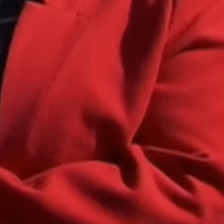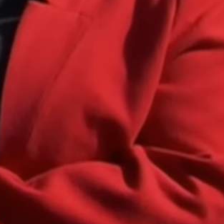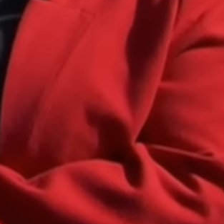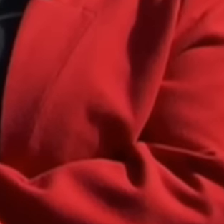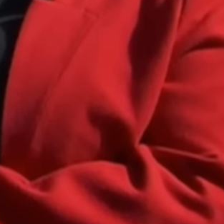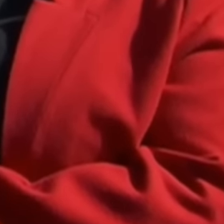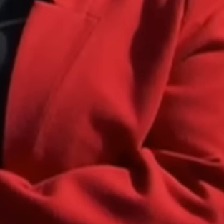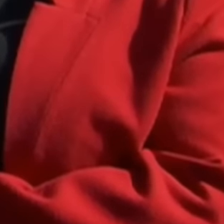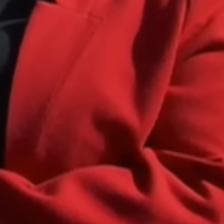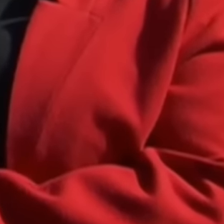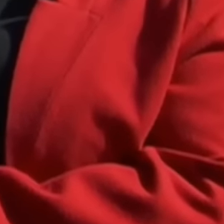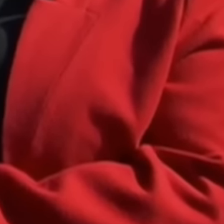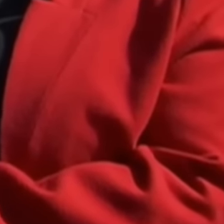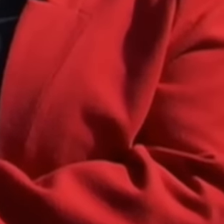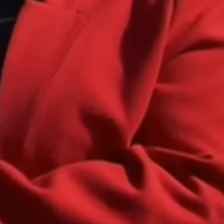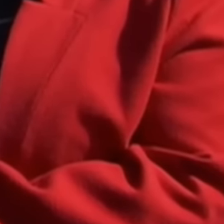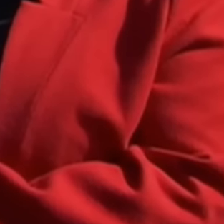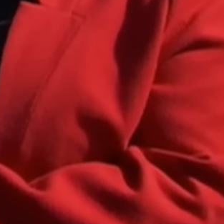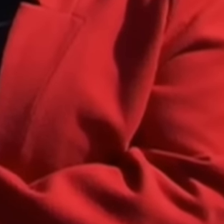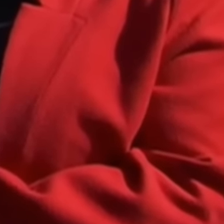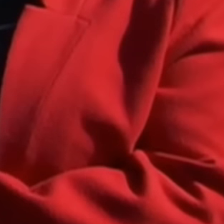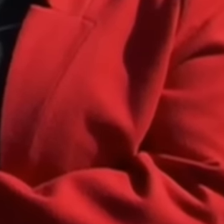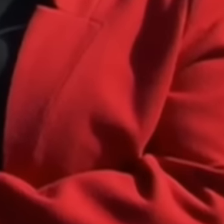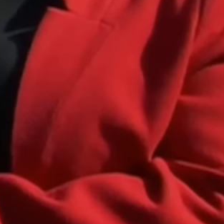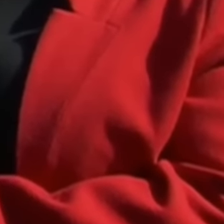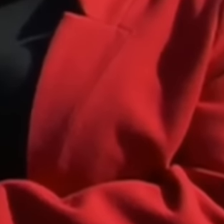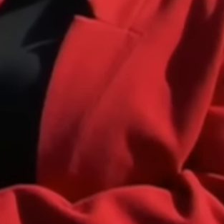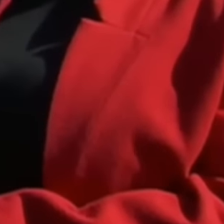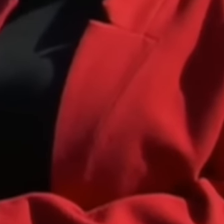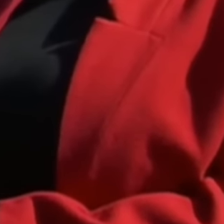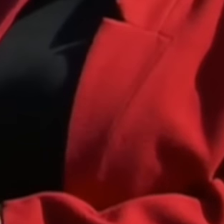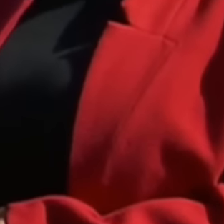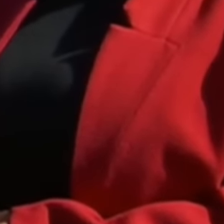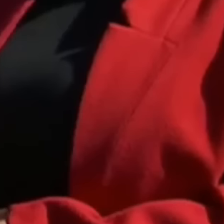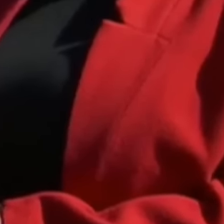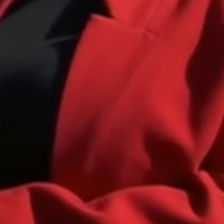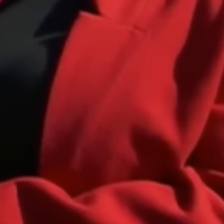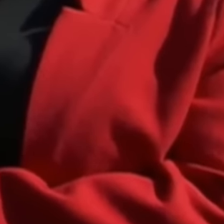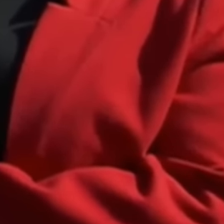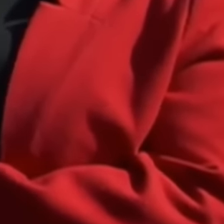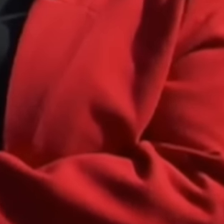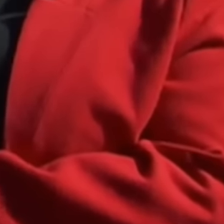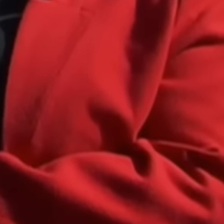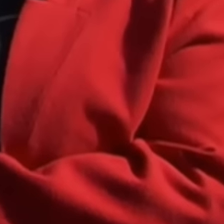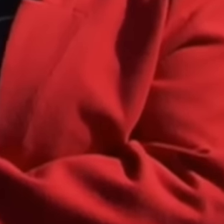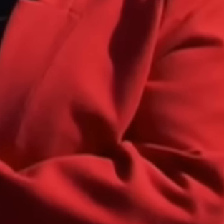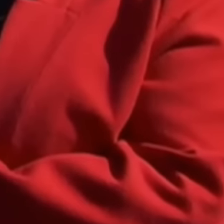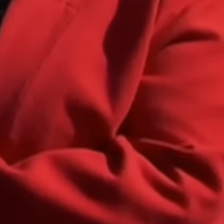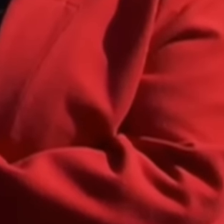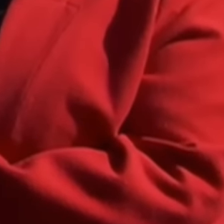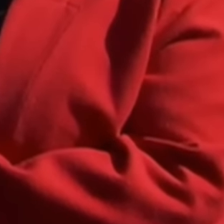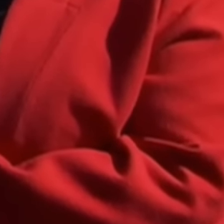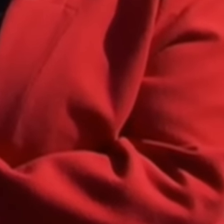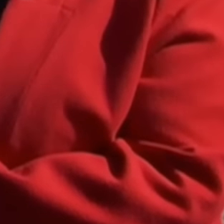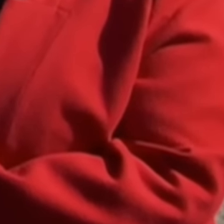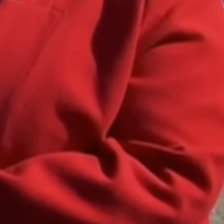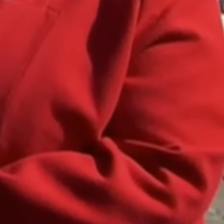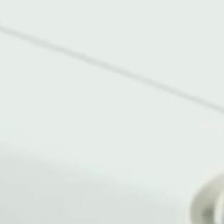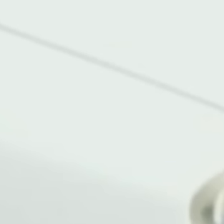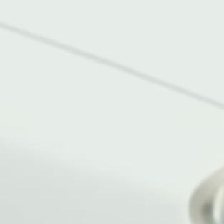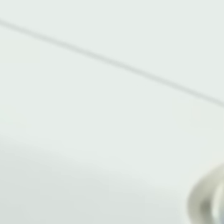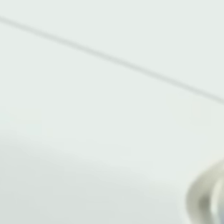we continue, how should we be in the car, how should we be to respect the roads on the street, and then that's